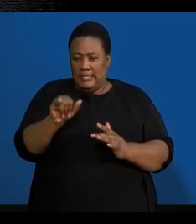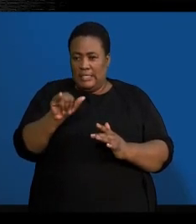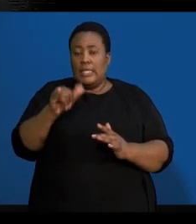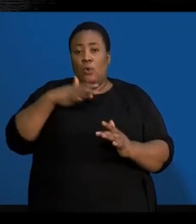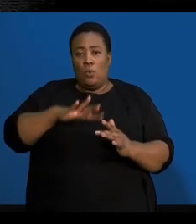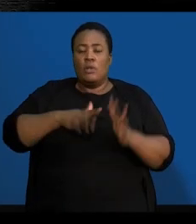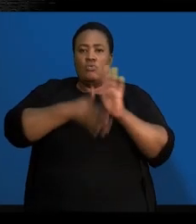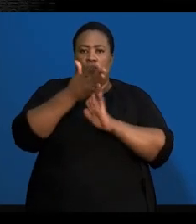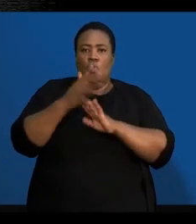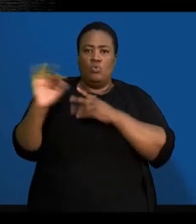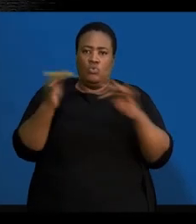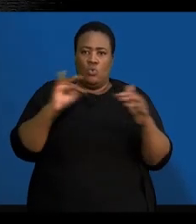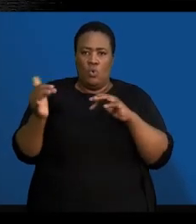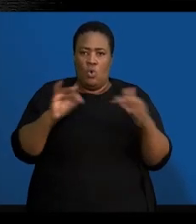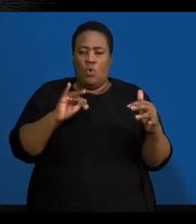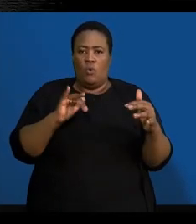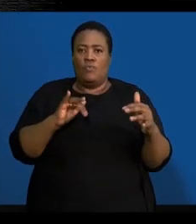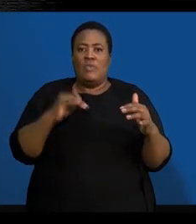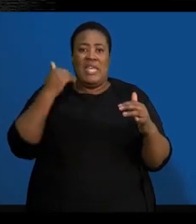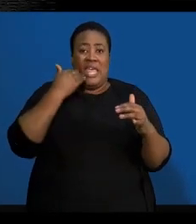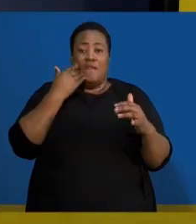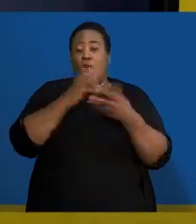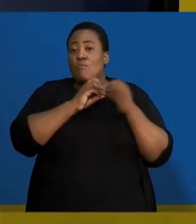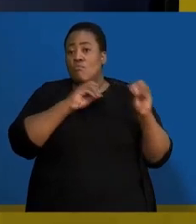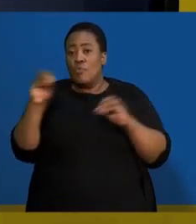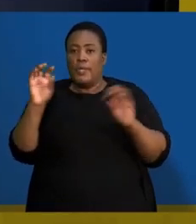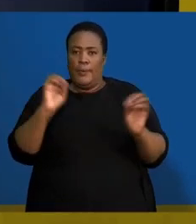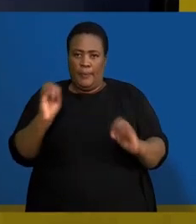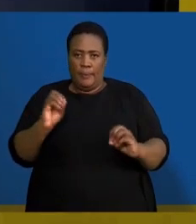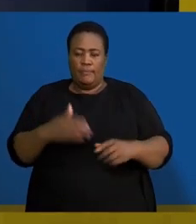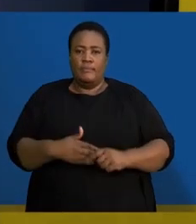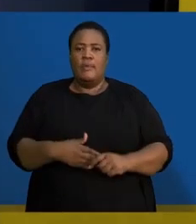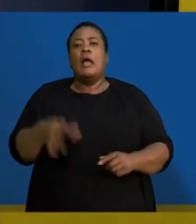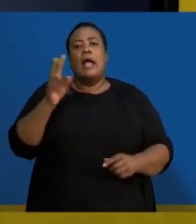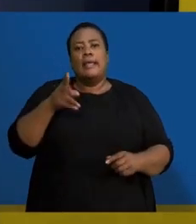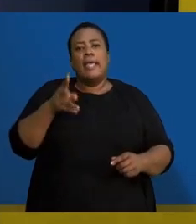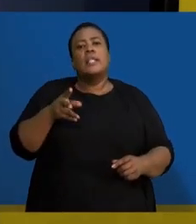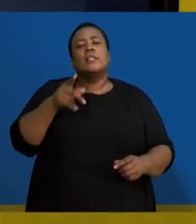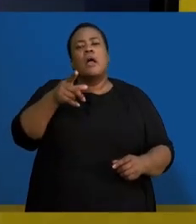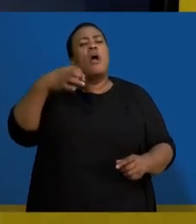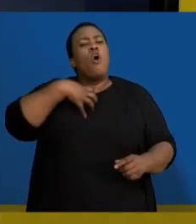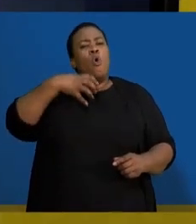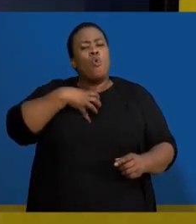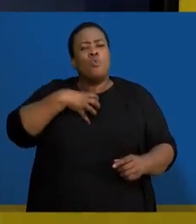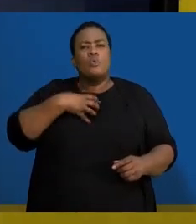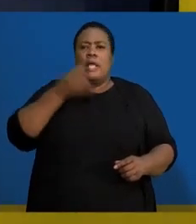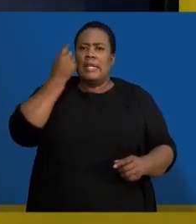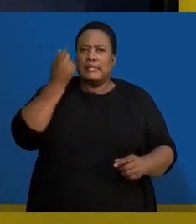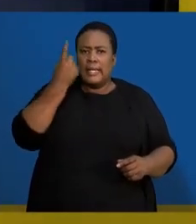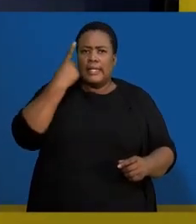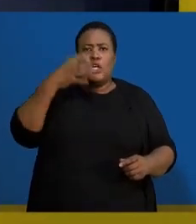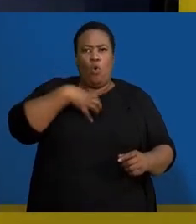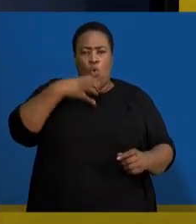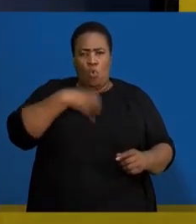Union if the missiles were not removed from Cuba. Again, this is your own understanding, your own conclusion